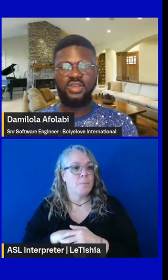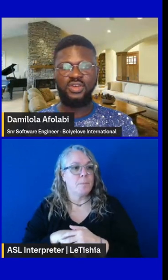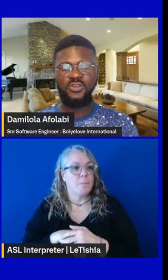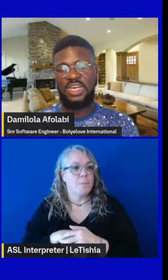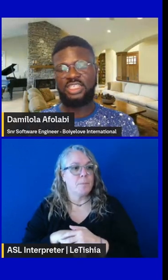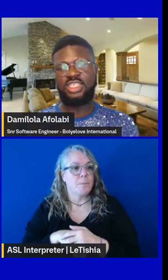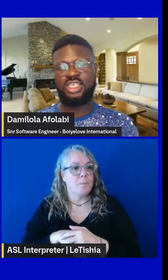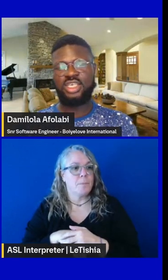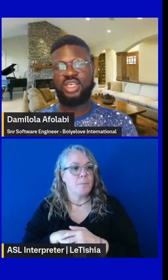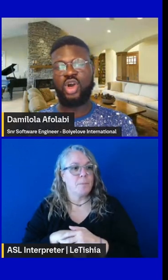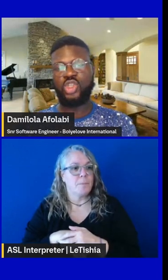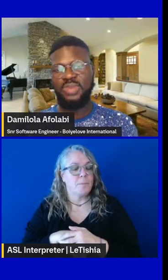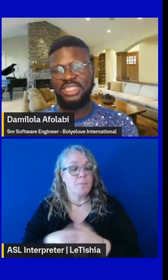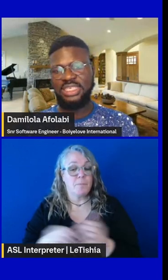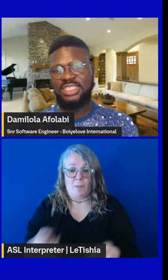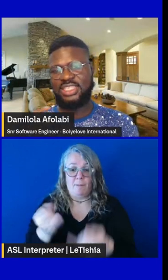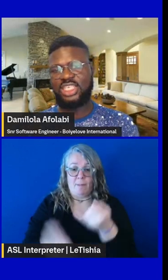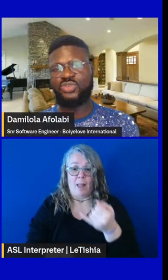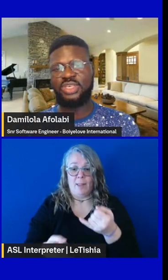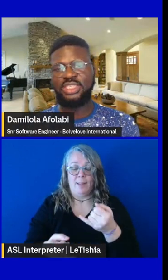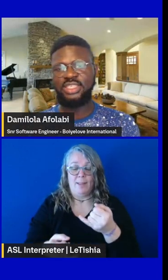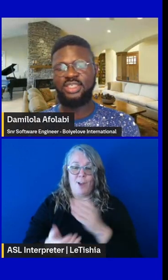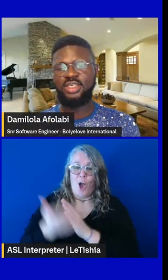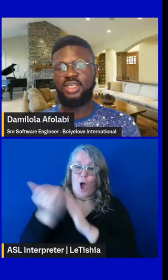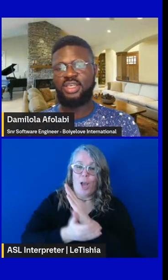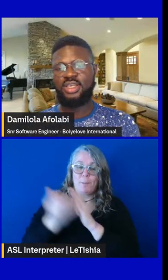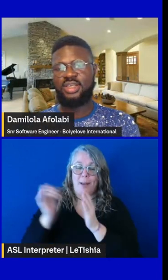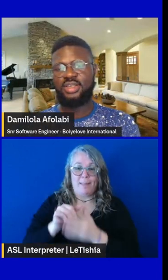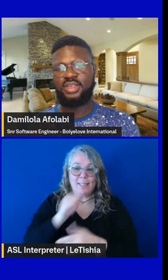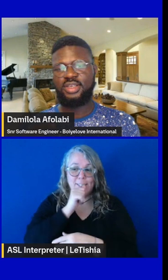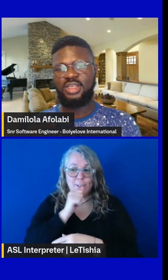Lastly, or finally, automating the secret